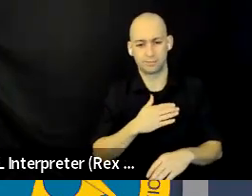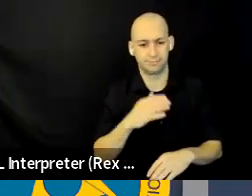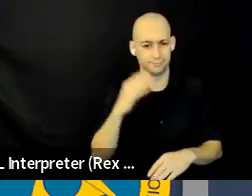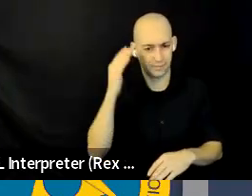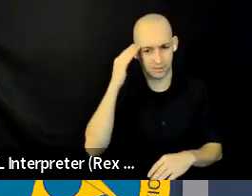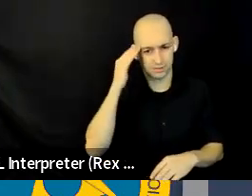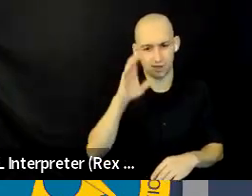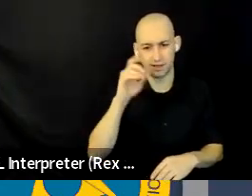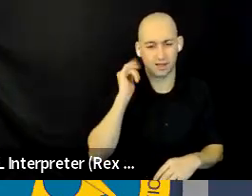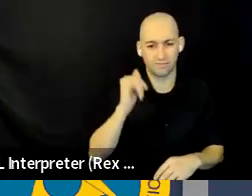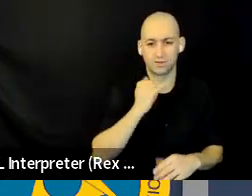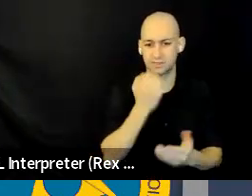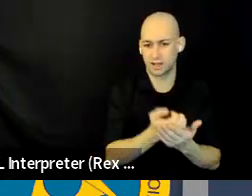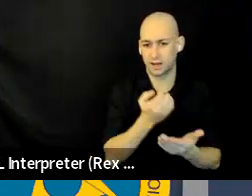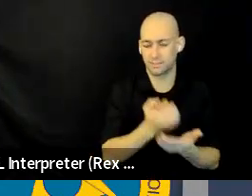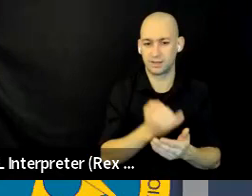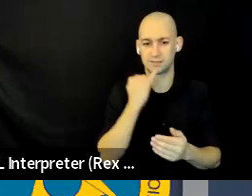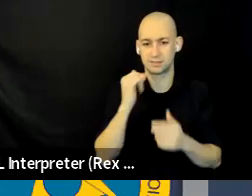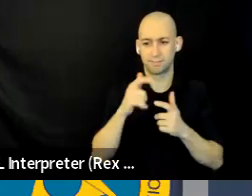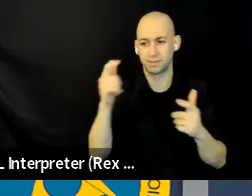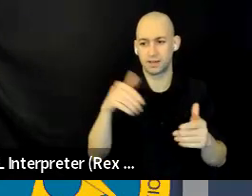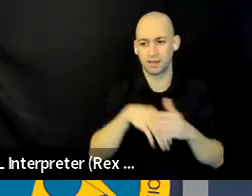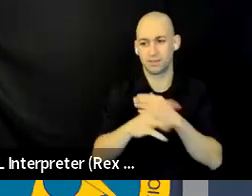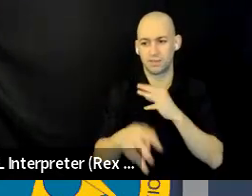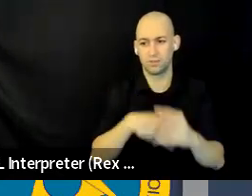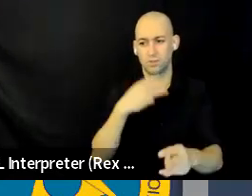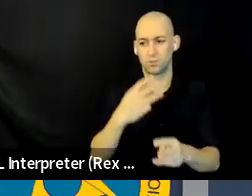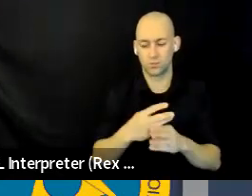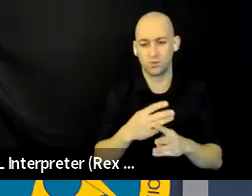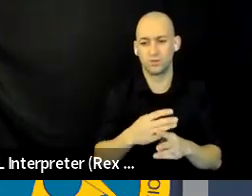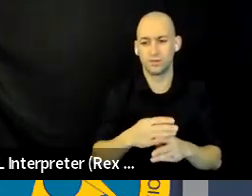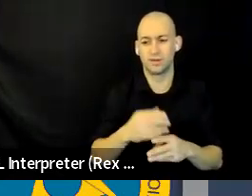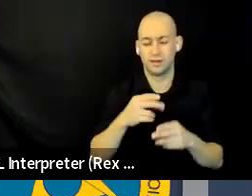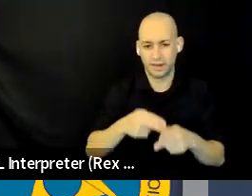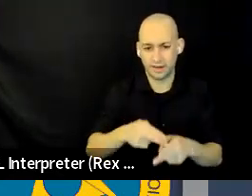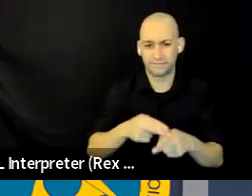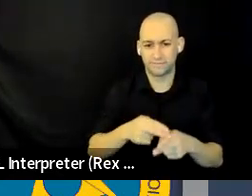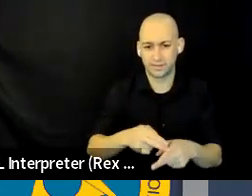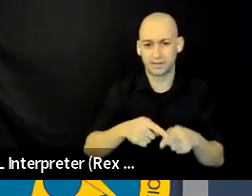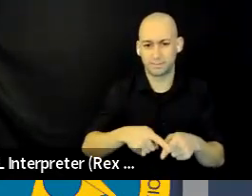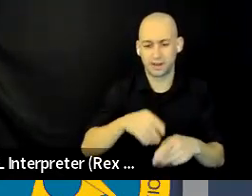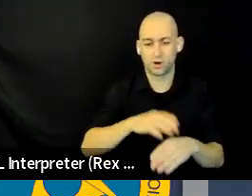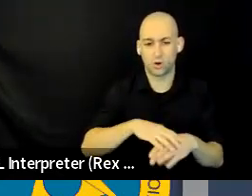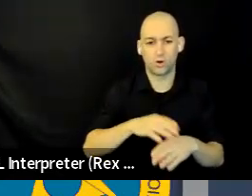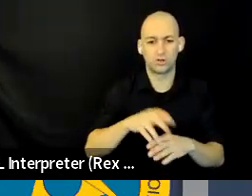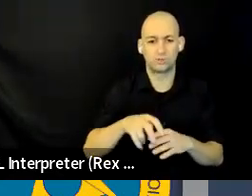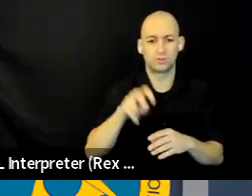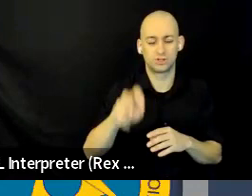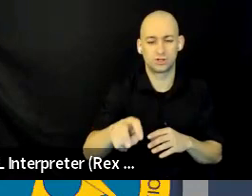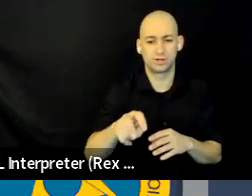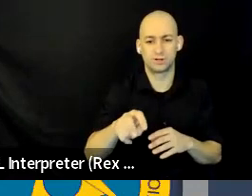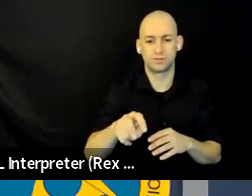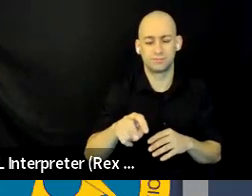you know, California's economy is one of the largest in the world, and we heavily rely on our